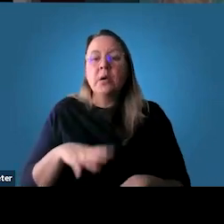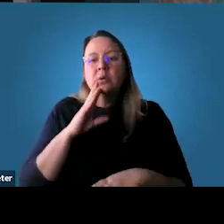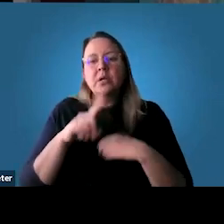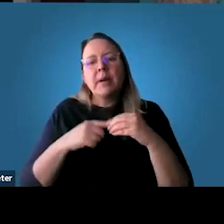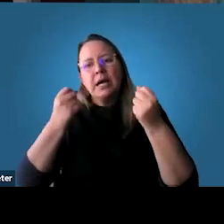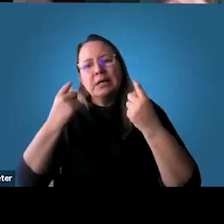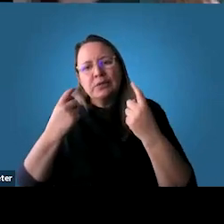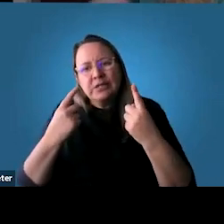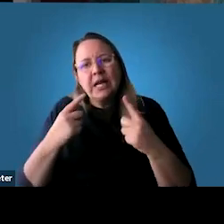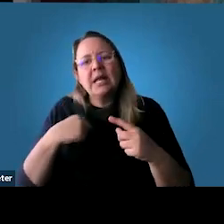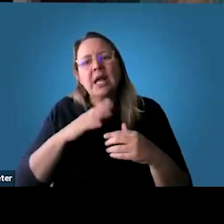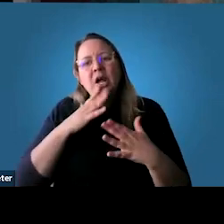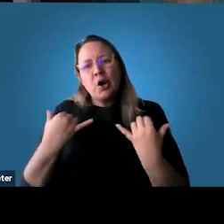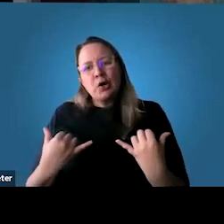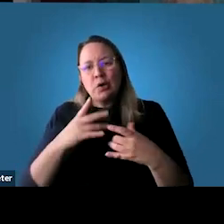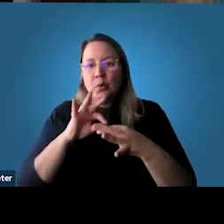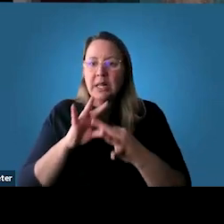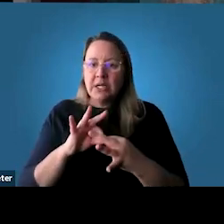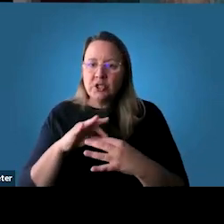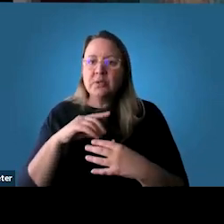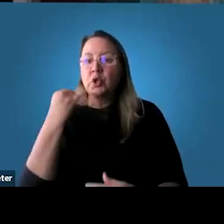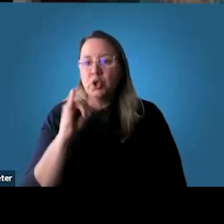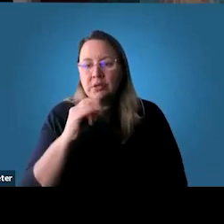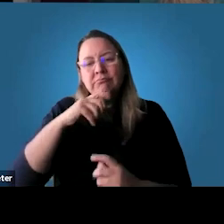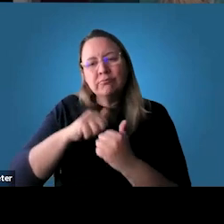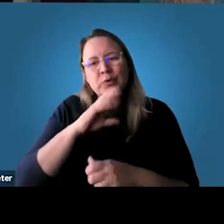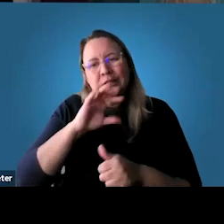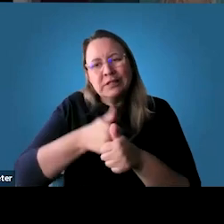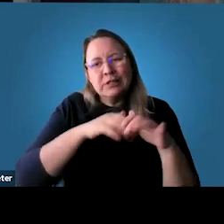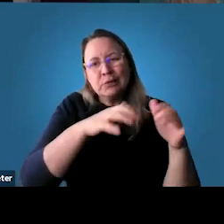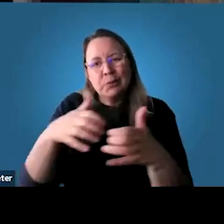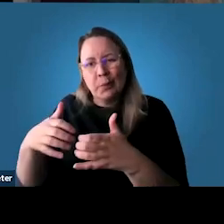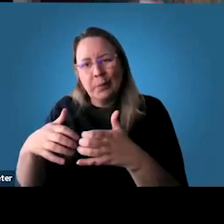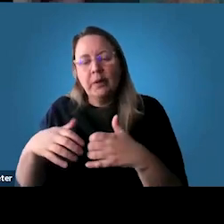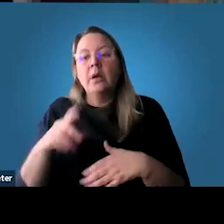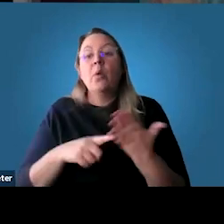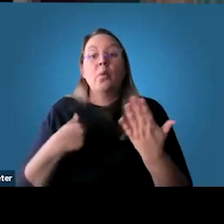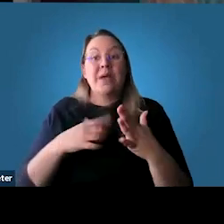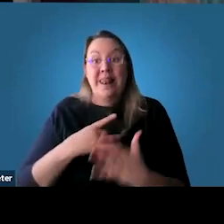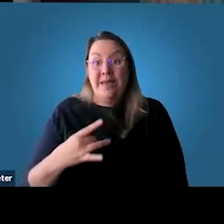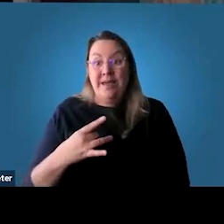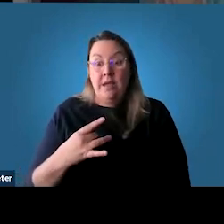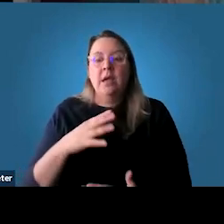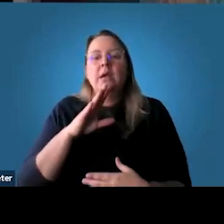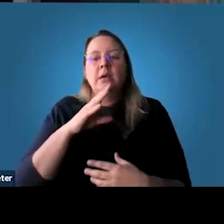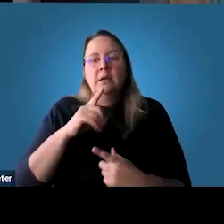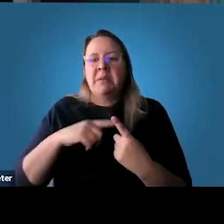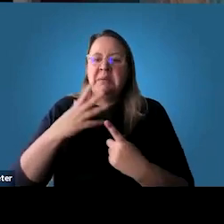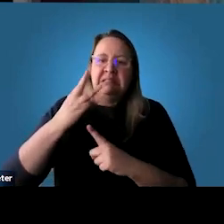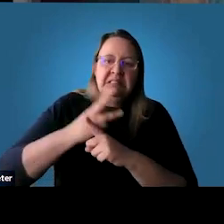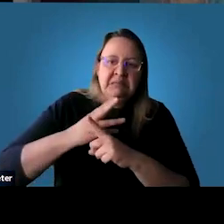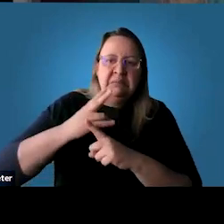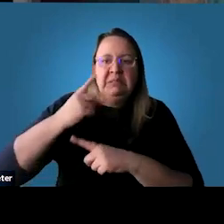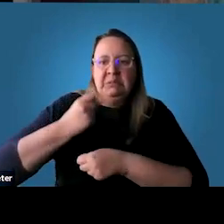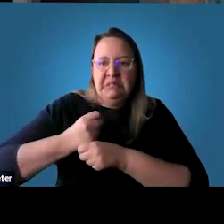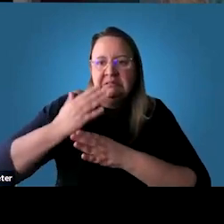to understanding what our current relationship is with each group versus what we would like that to be 6 months or a year from